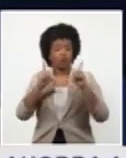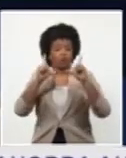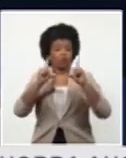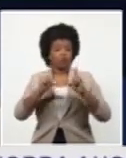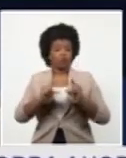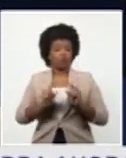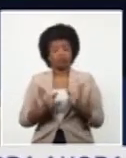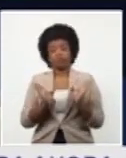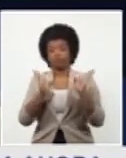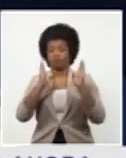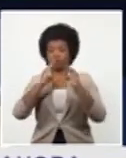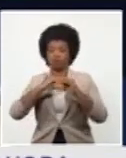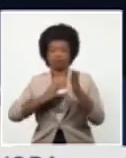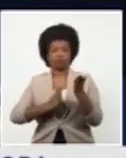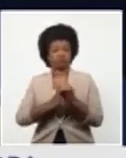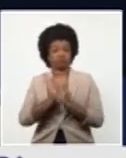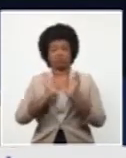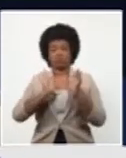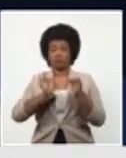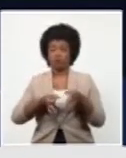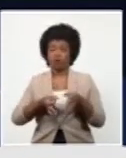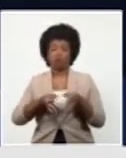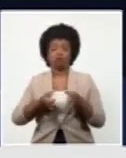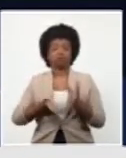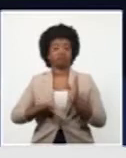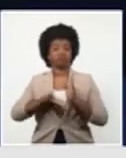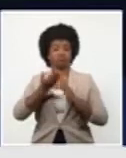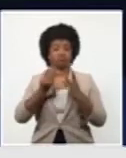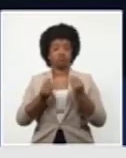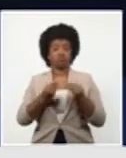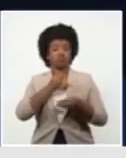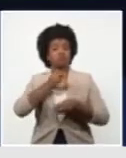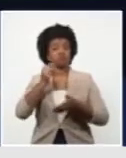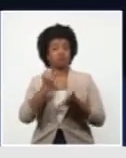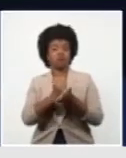4,383 for a lethality of 6%.